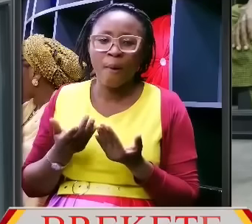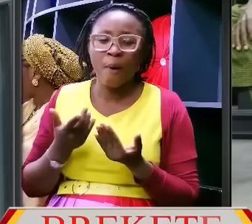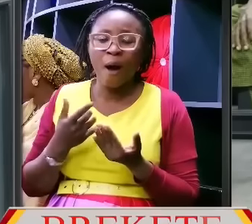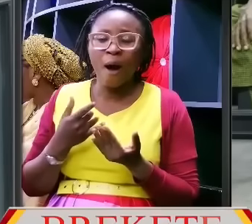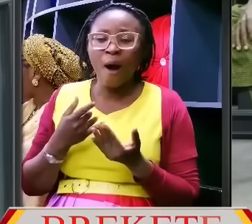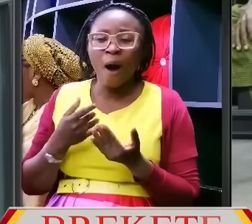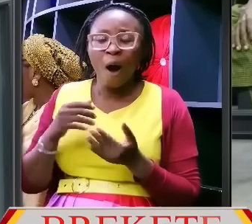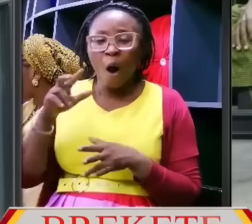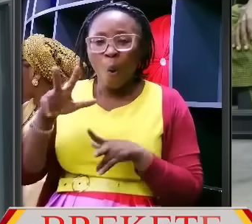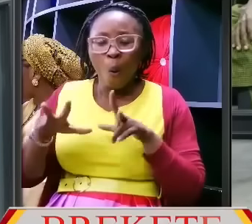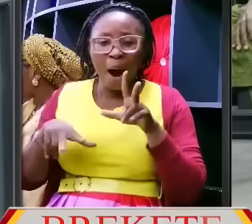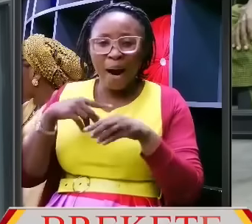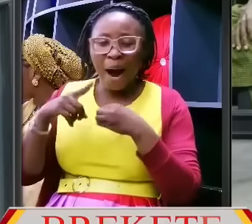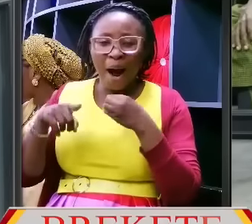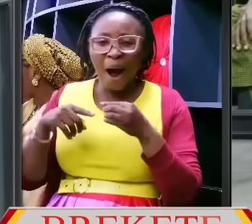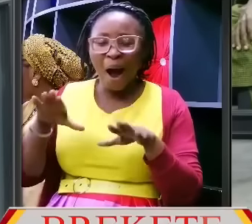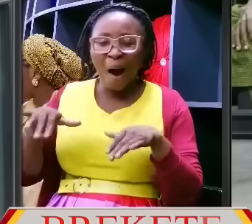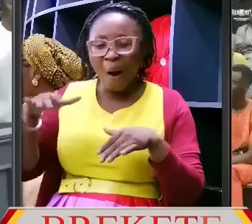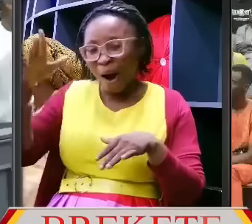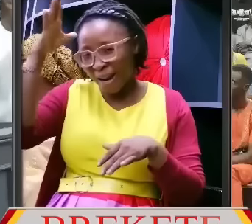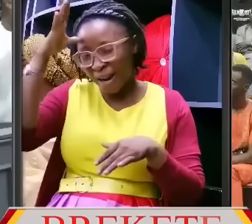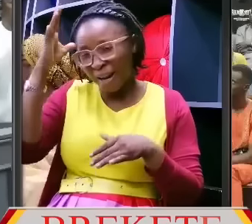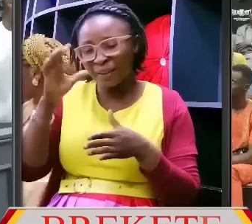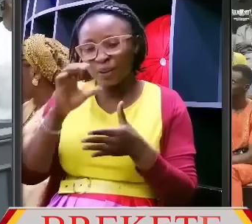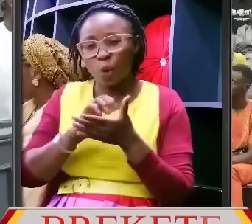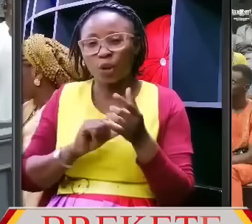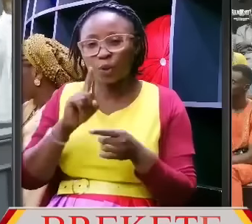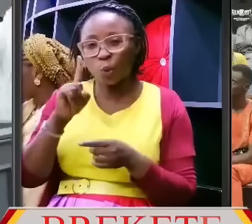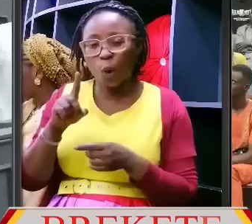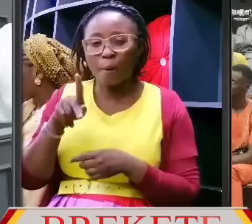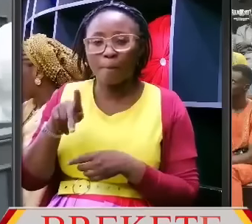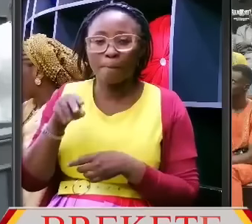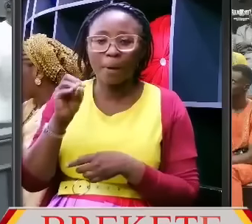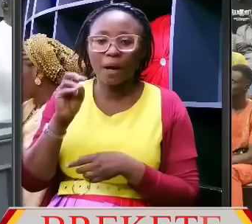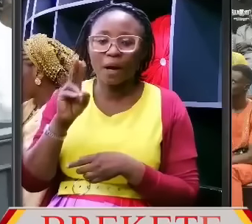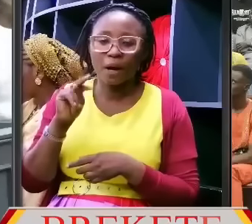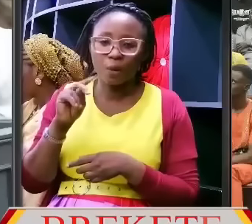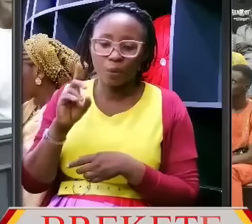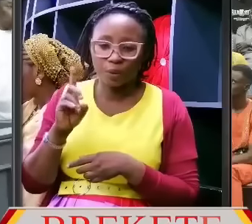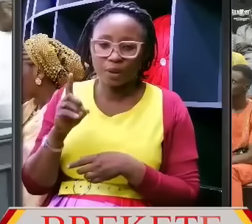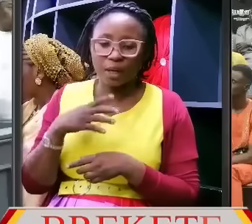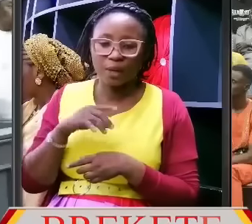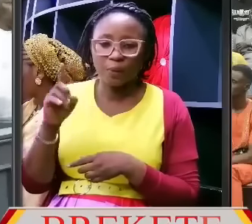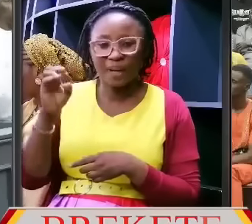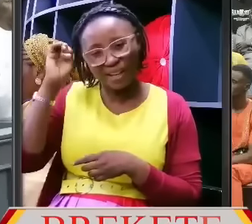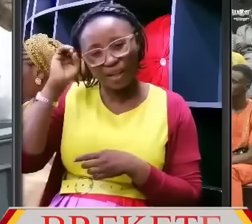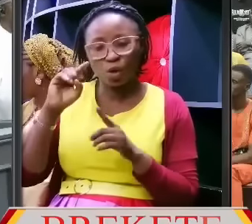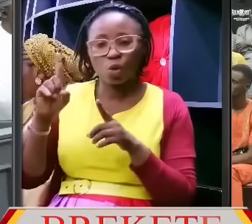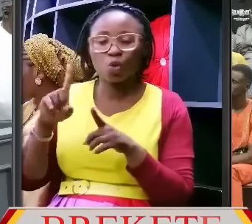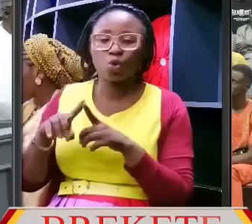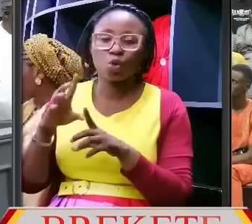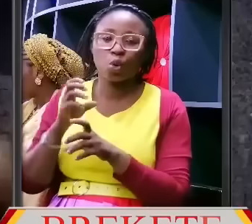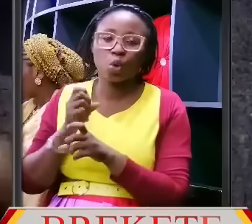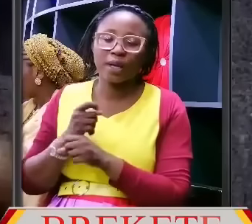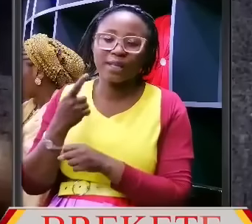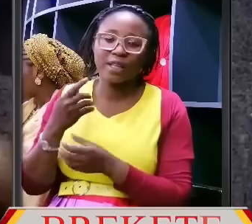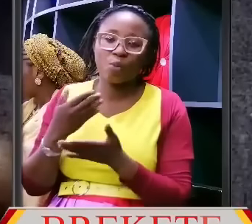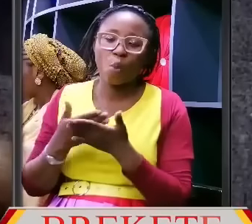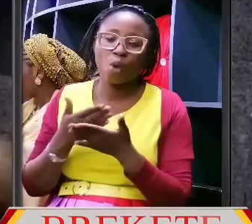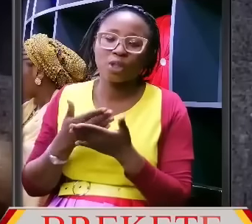he worker, how daddy collect £1. Where he go to go collect the